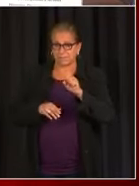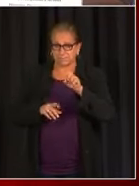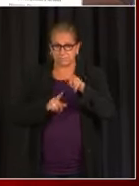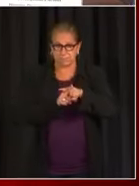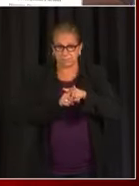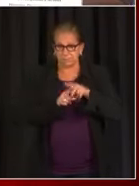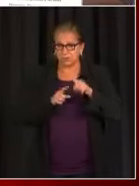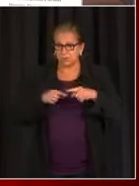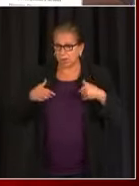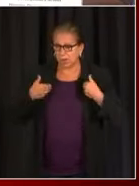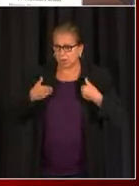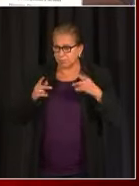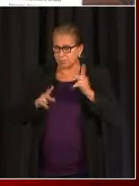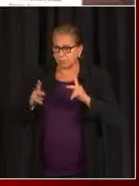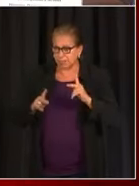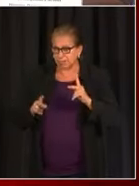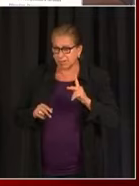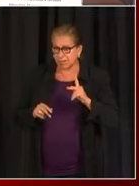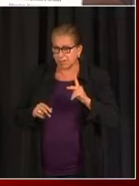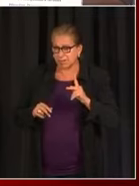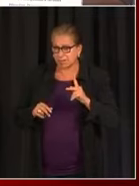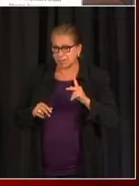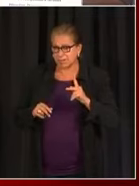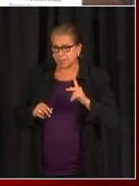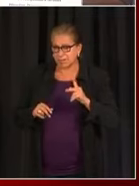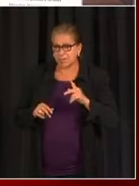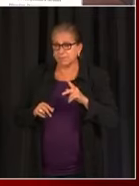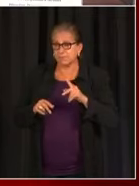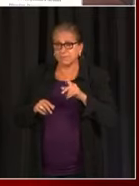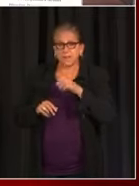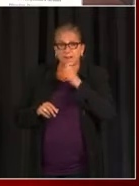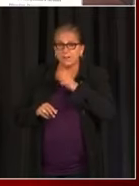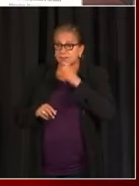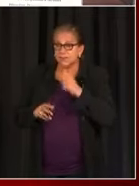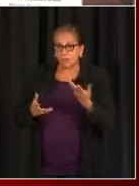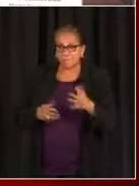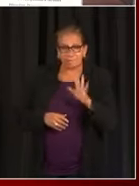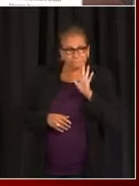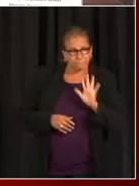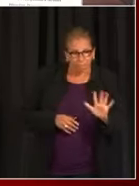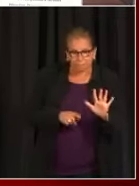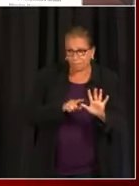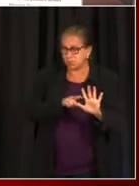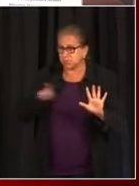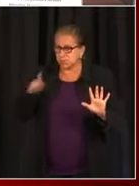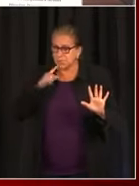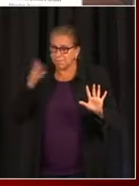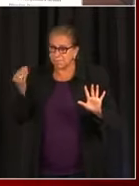of our cases occurring in 5 to 14-year-olds and in the 20 to